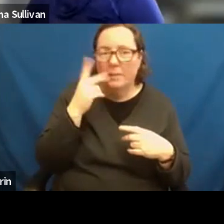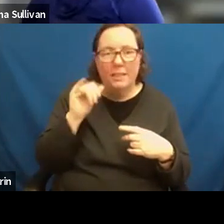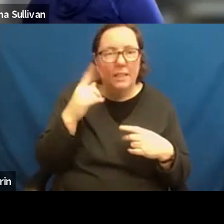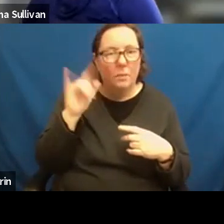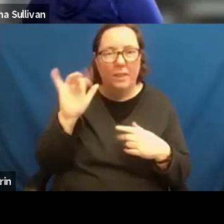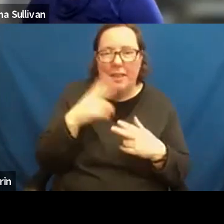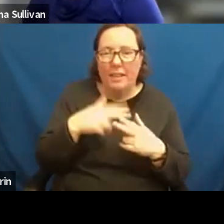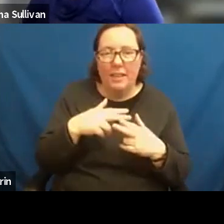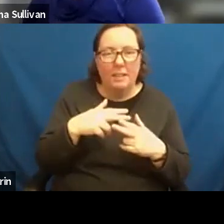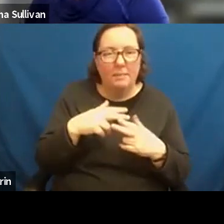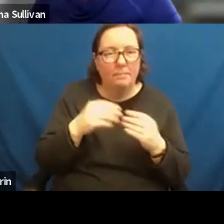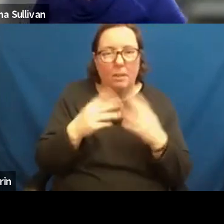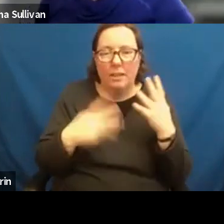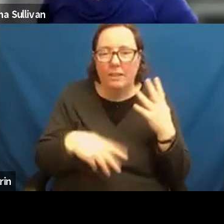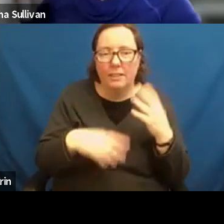name.